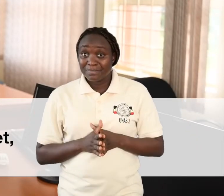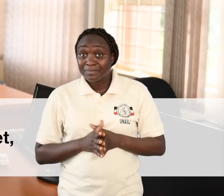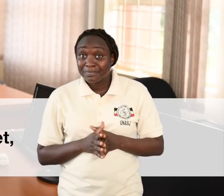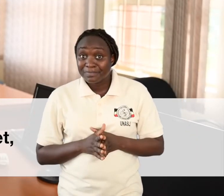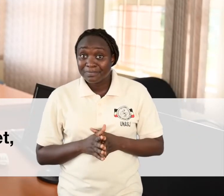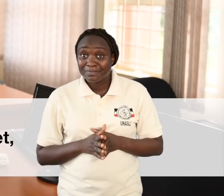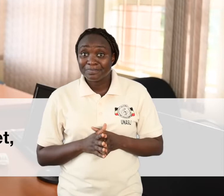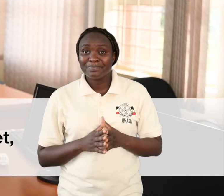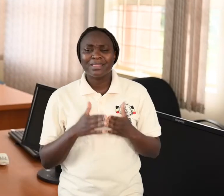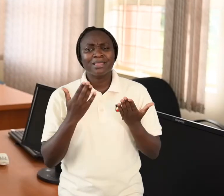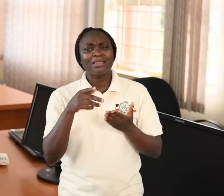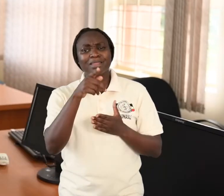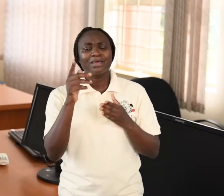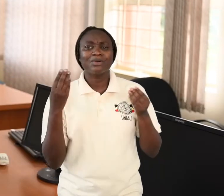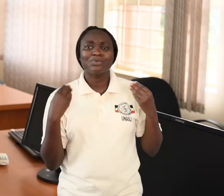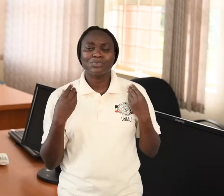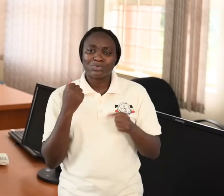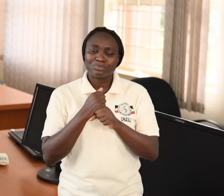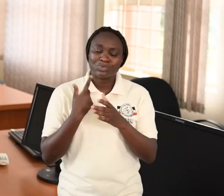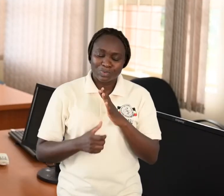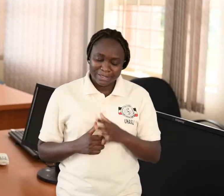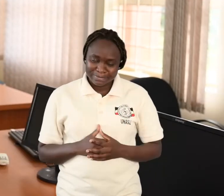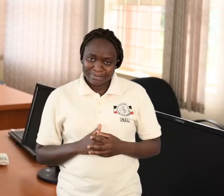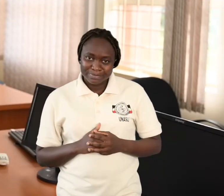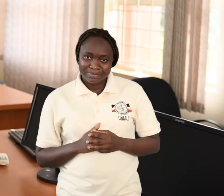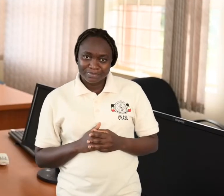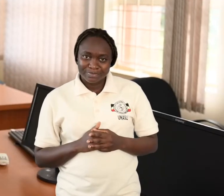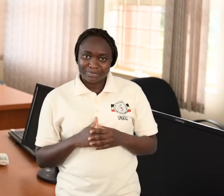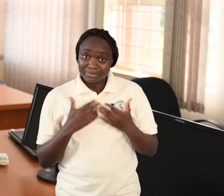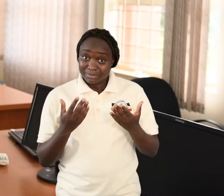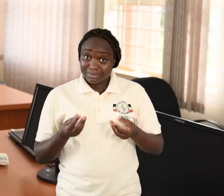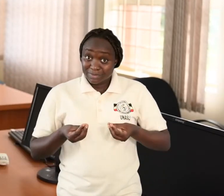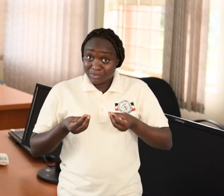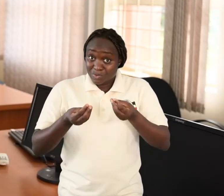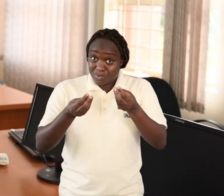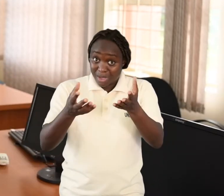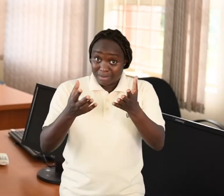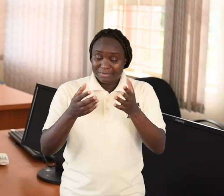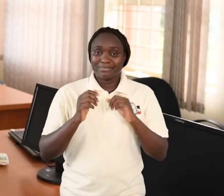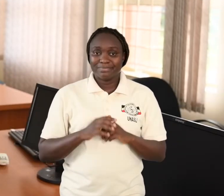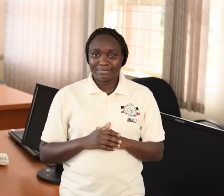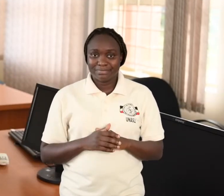Now, what you're going to do for me, I'm going to give you a set,